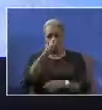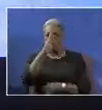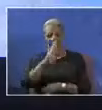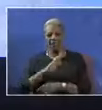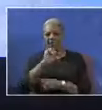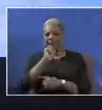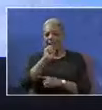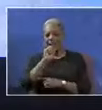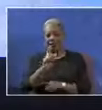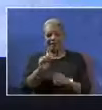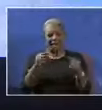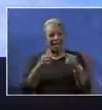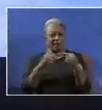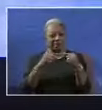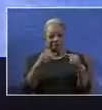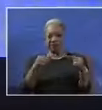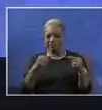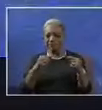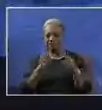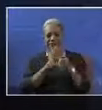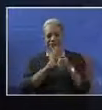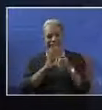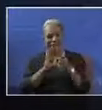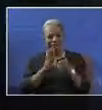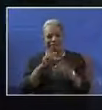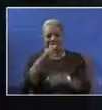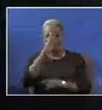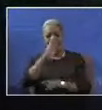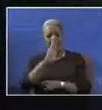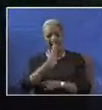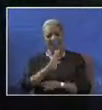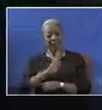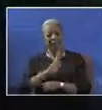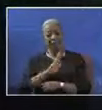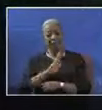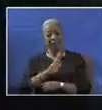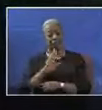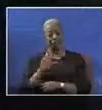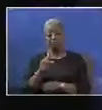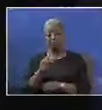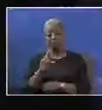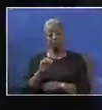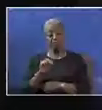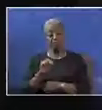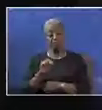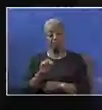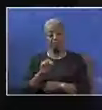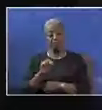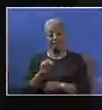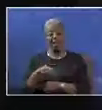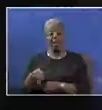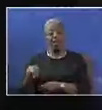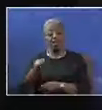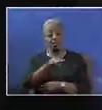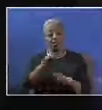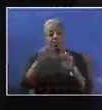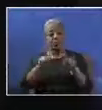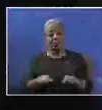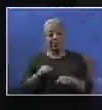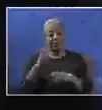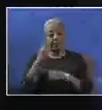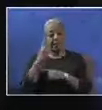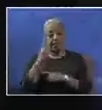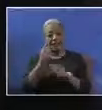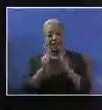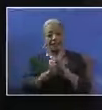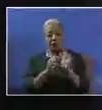anti-census God. So if God is not an anti-census God, and you can see throughout the Bible where